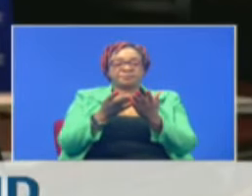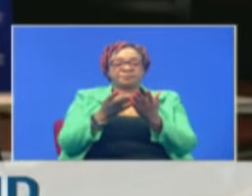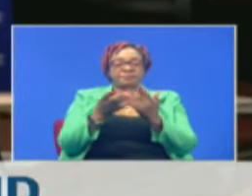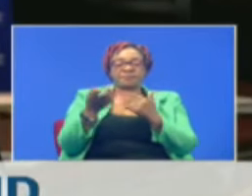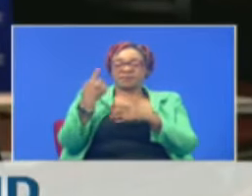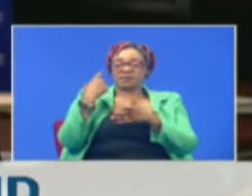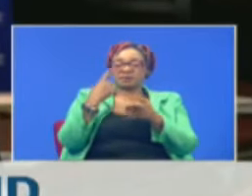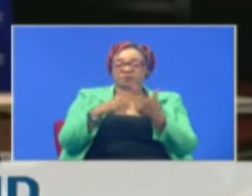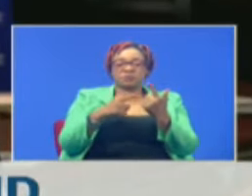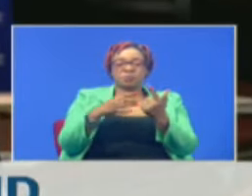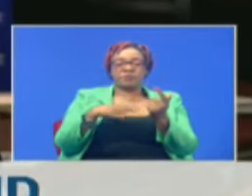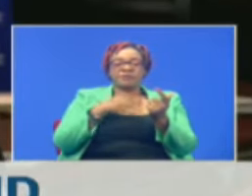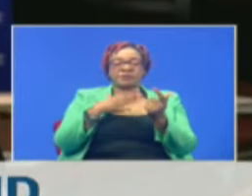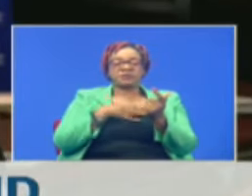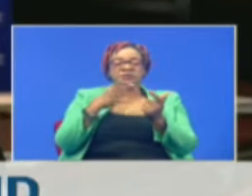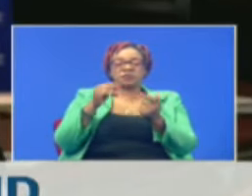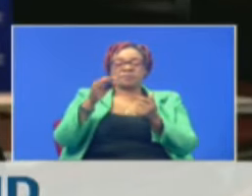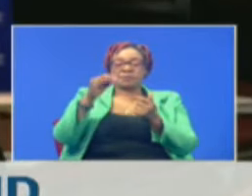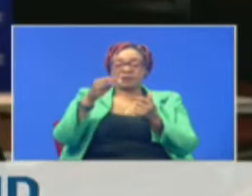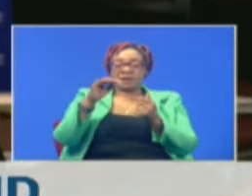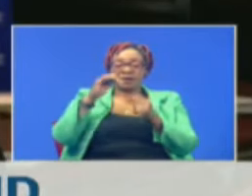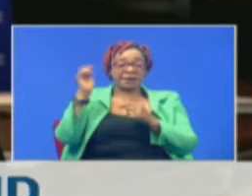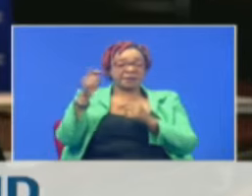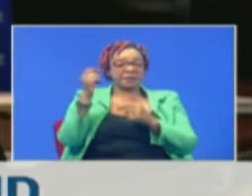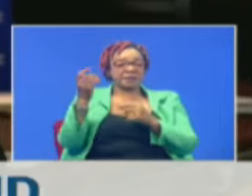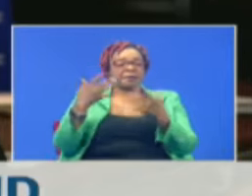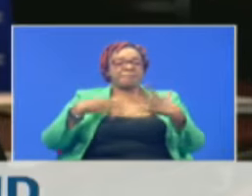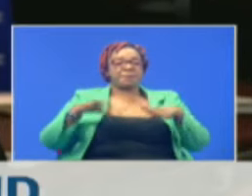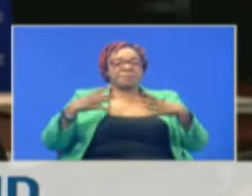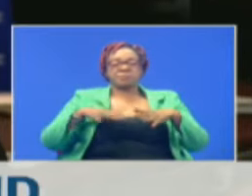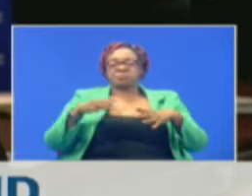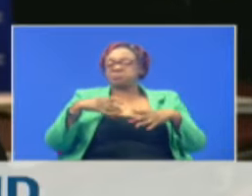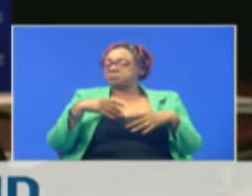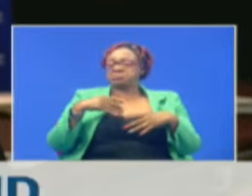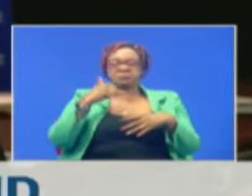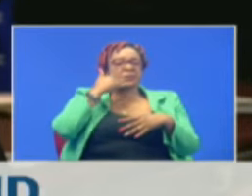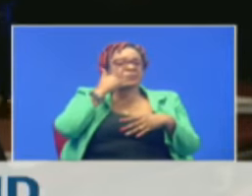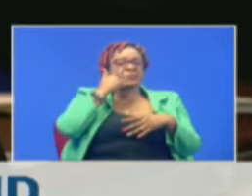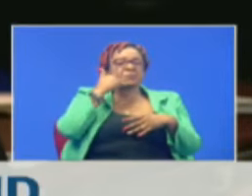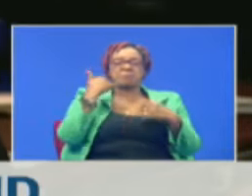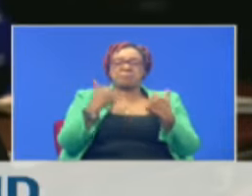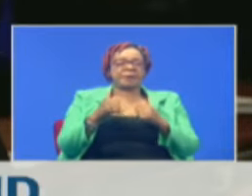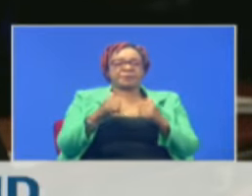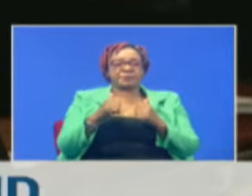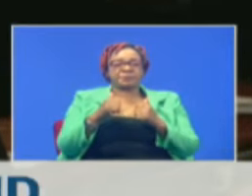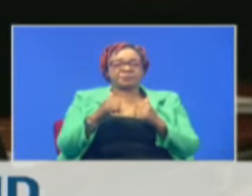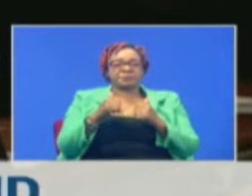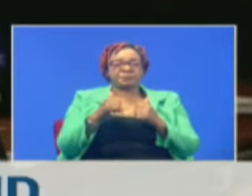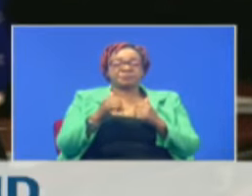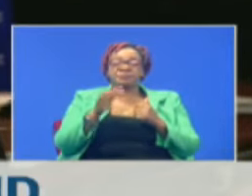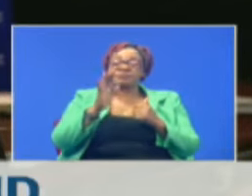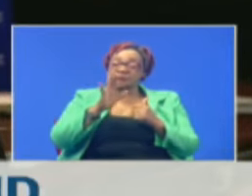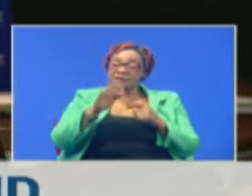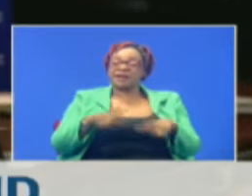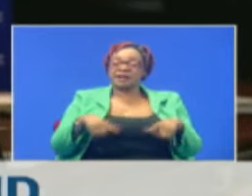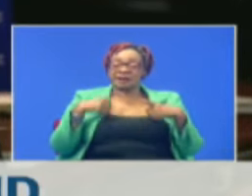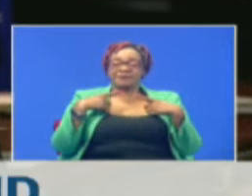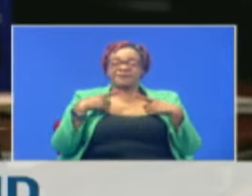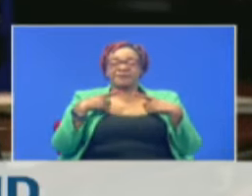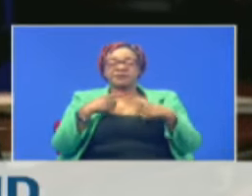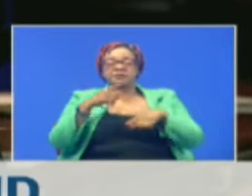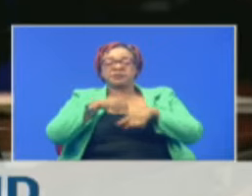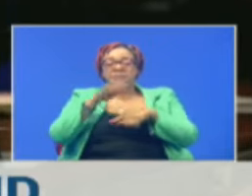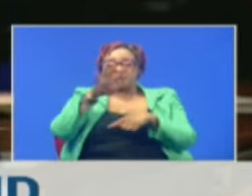visited some part in Kenya where people had never made a mobile phone call in their lives. And once the